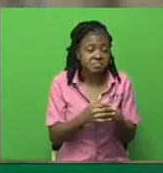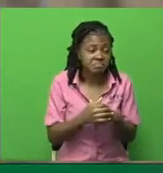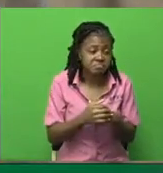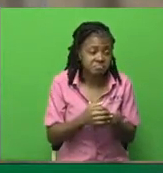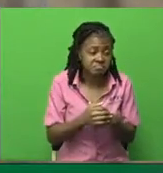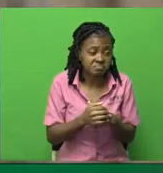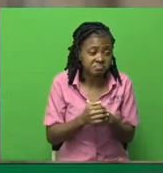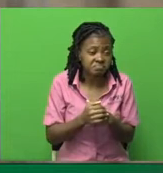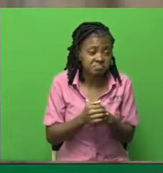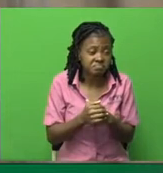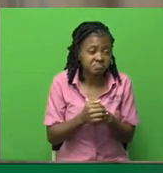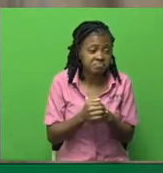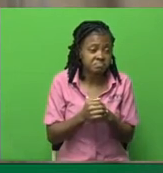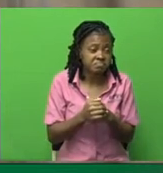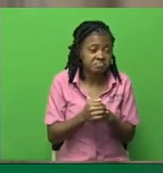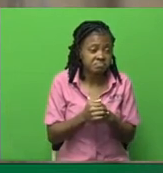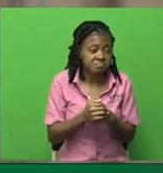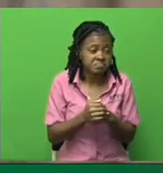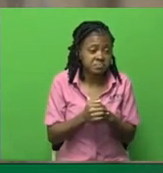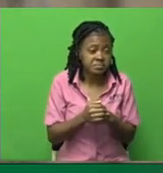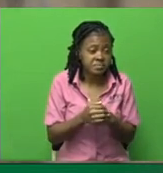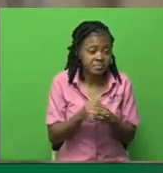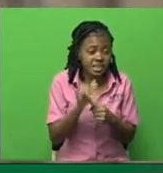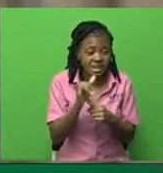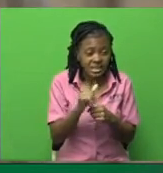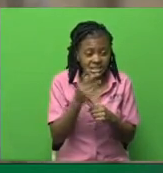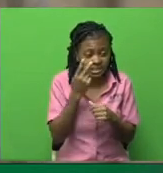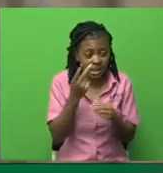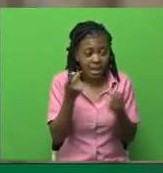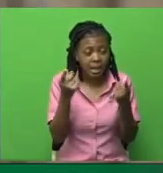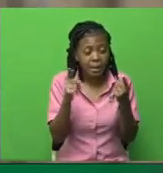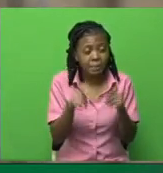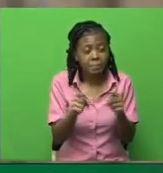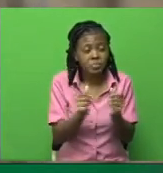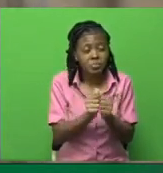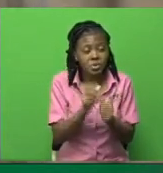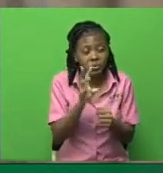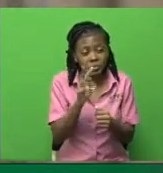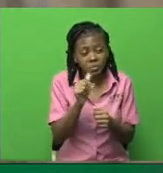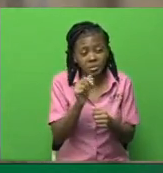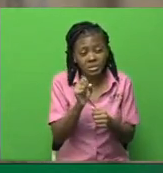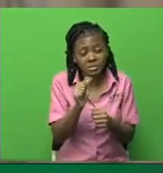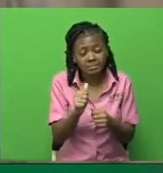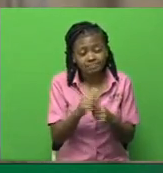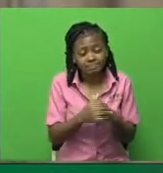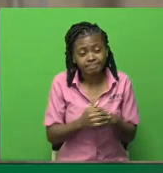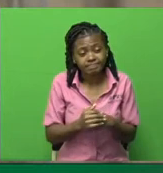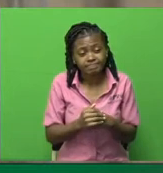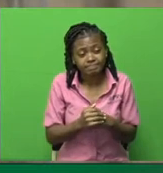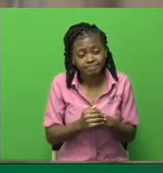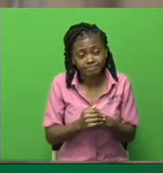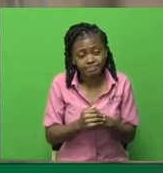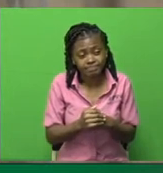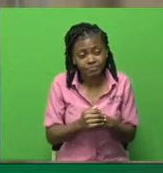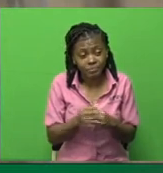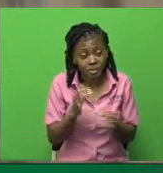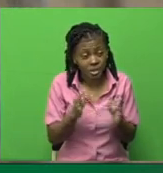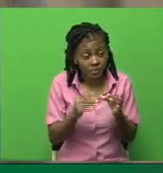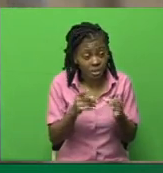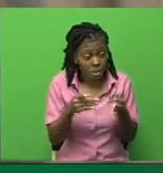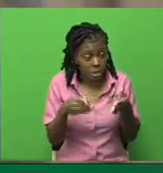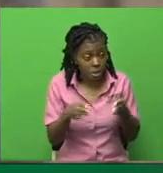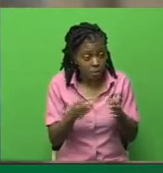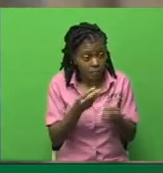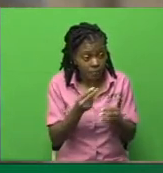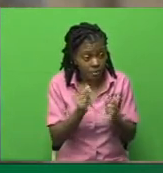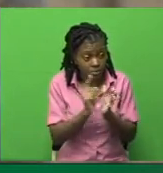Mr Deputy speaker that is what is happening with respect to Vasa Mr Deputy speaker if you would permit a few minutes I would like to